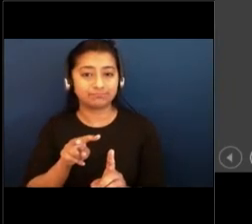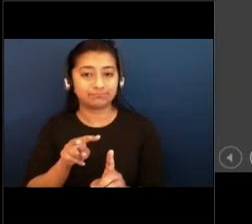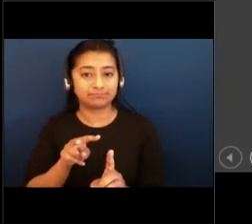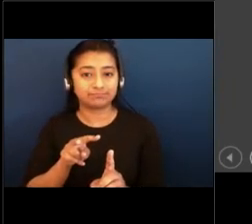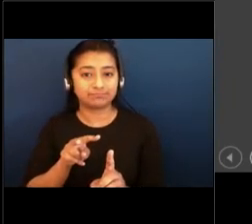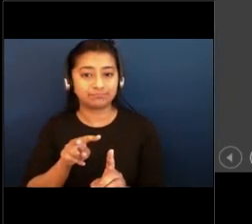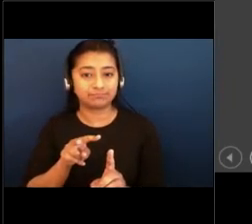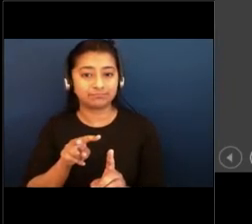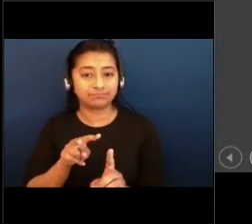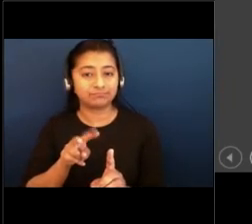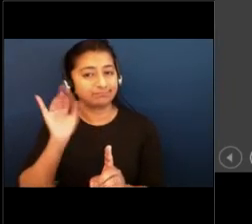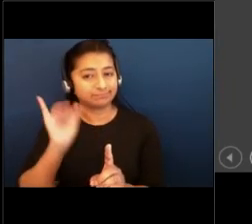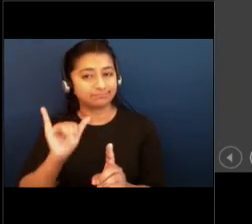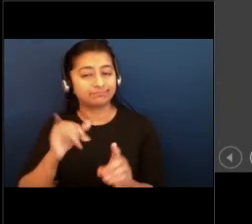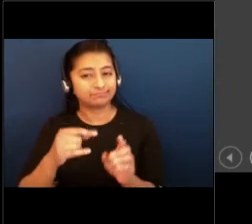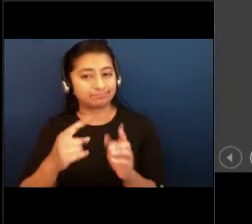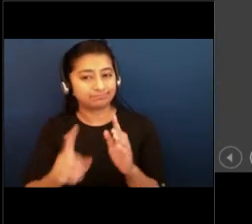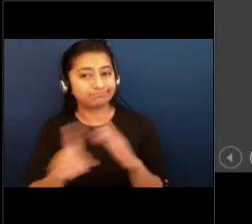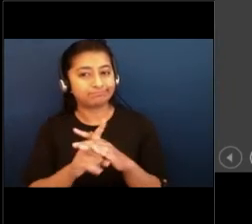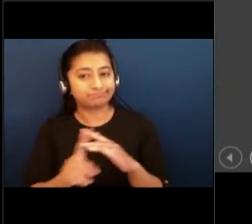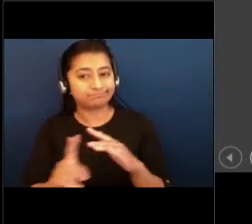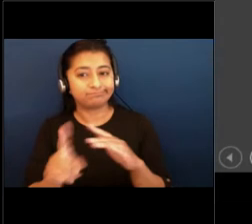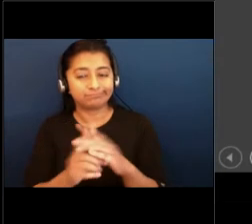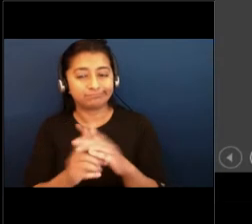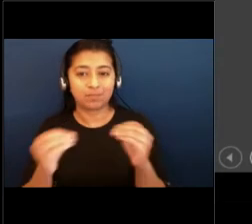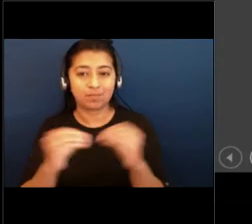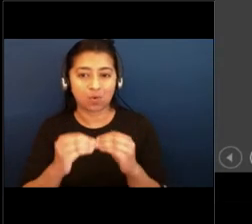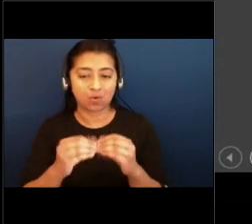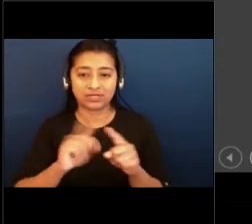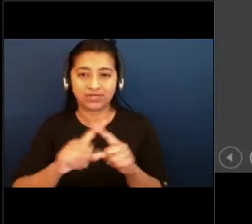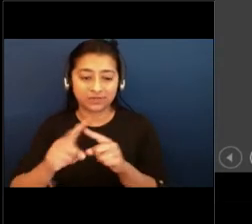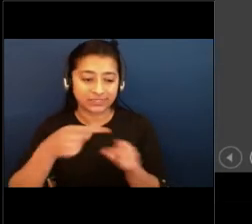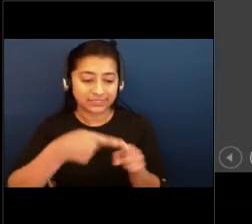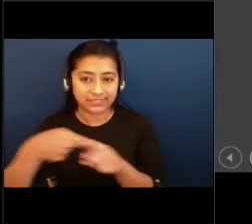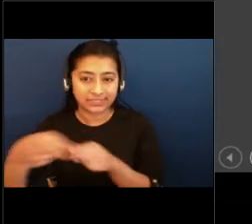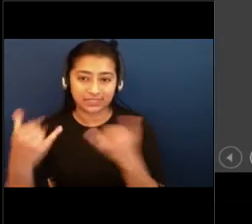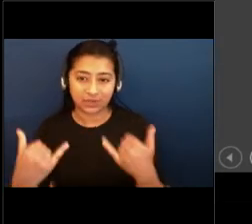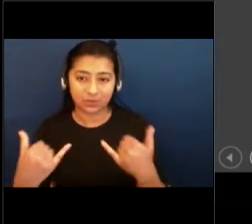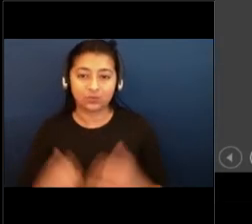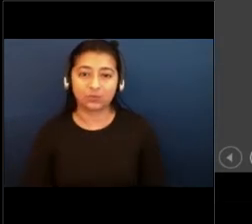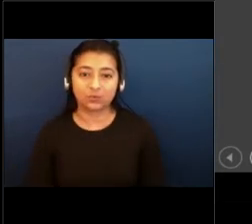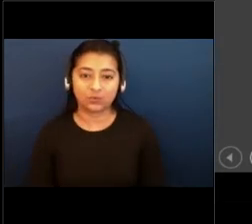coming more to the forefront in a number of our different disciplines. And I talk a little bit about that in a later section of this